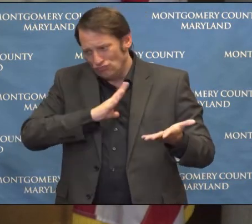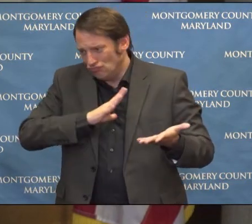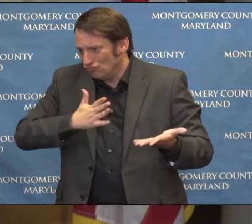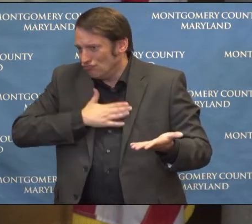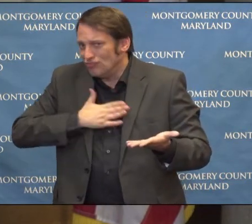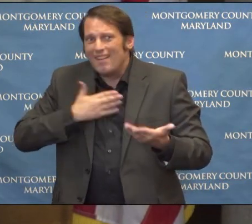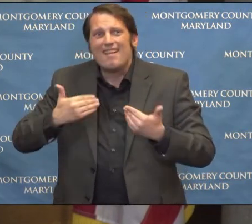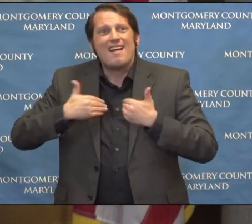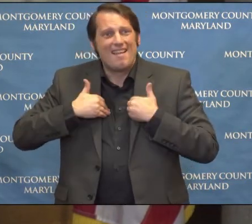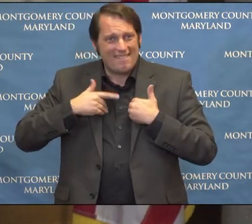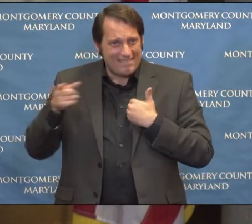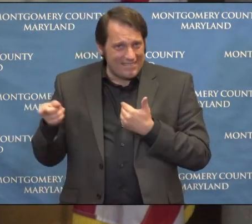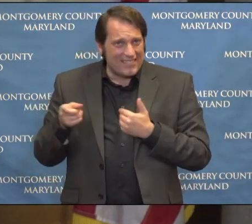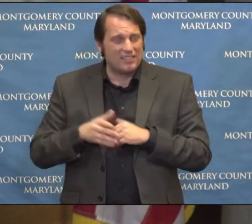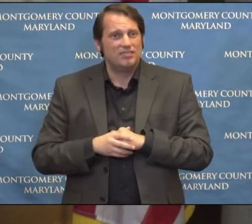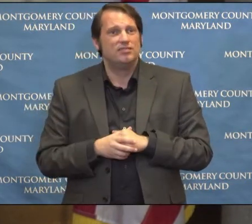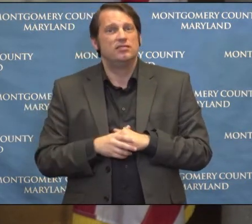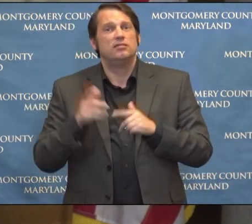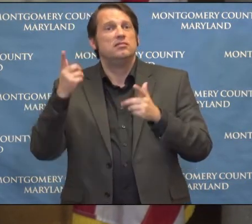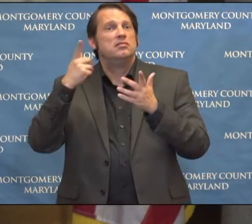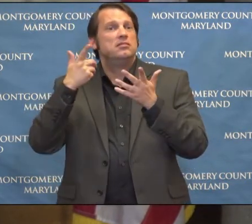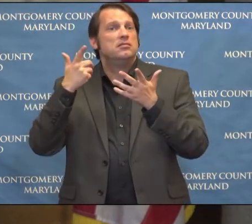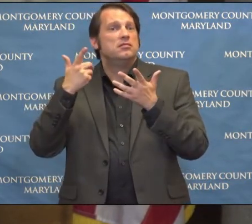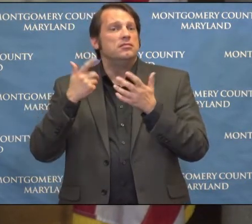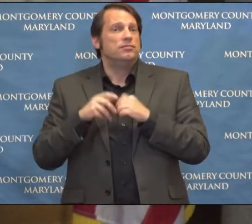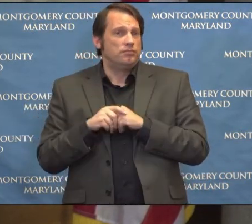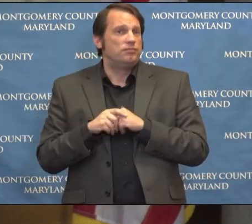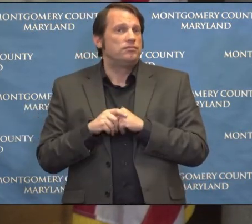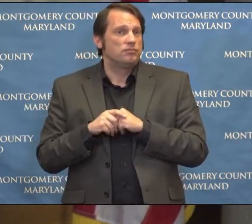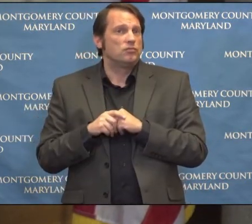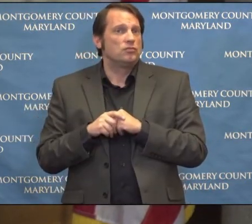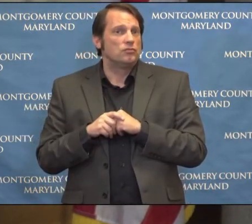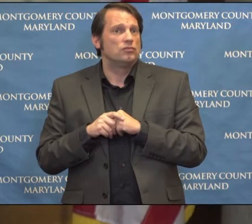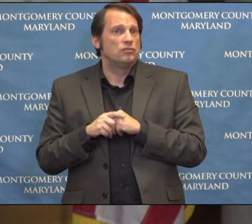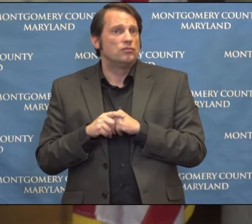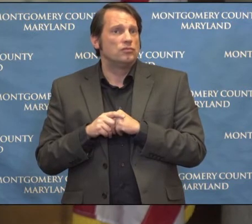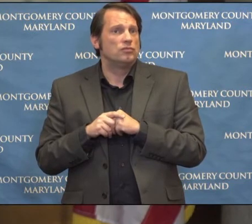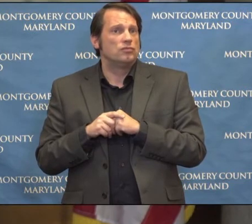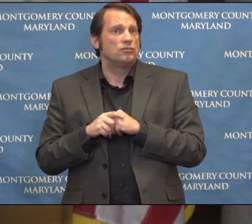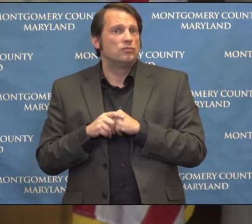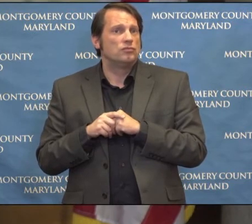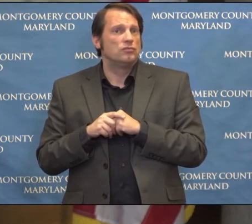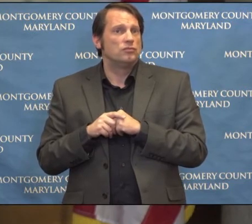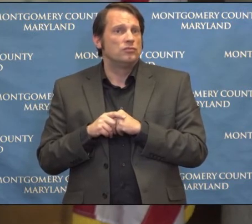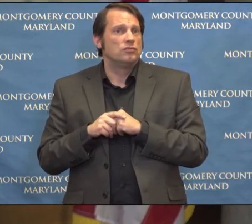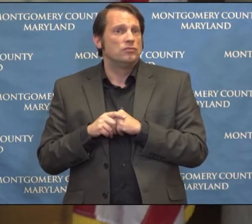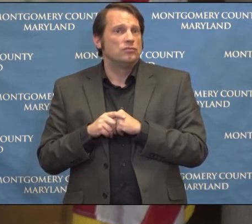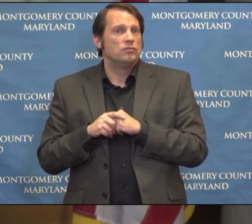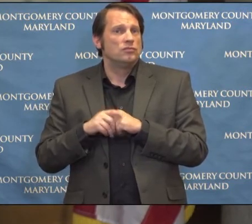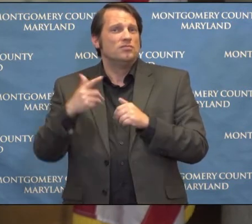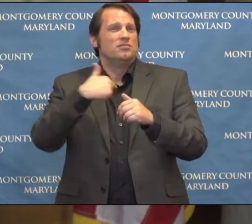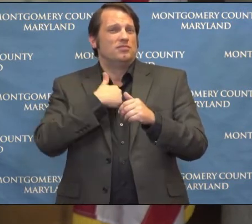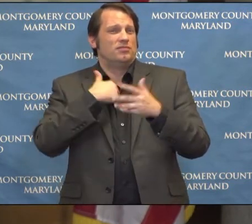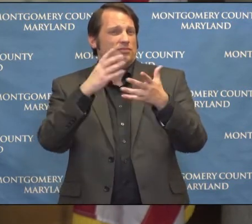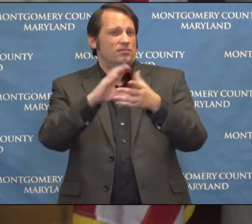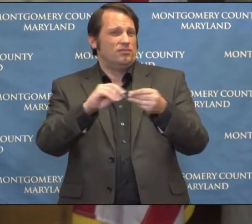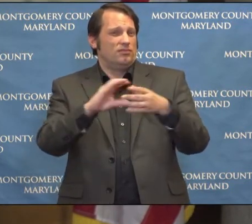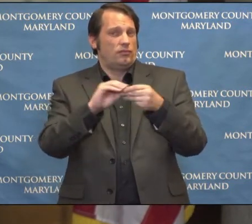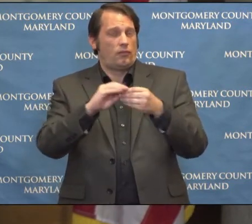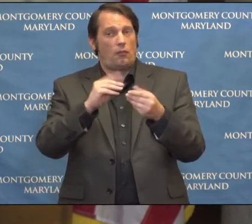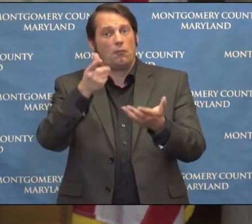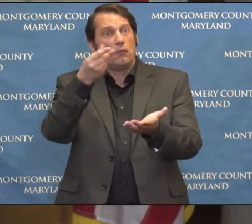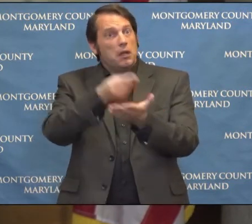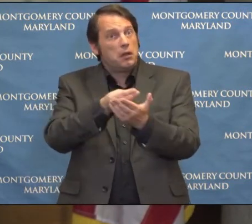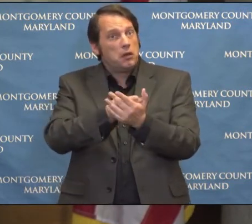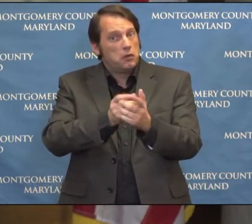robust delivery service. And to Mr. Elrich's point earlier, donate. Donate to organizations